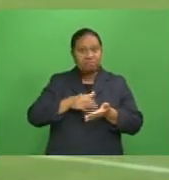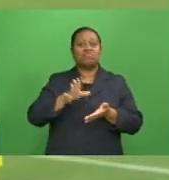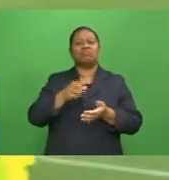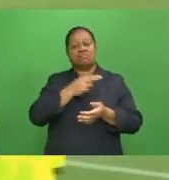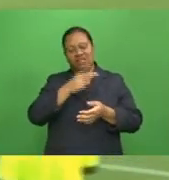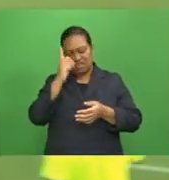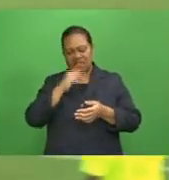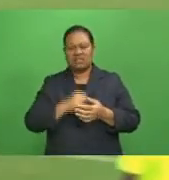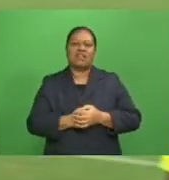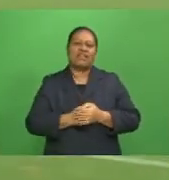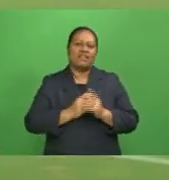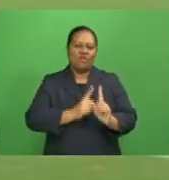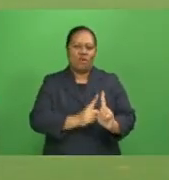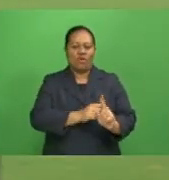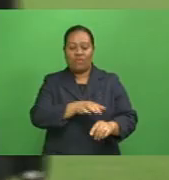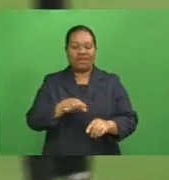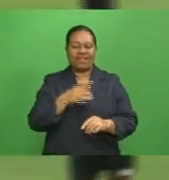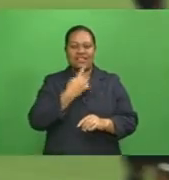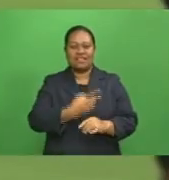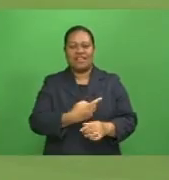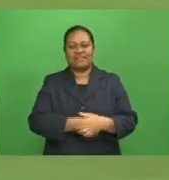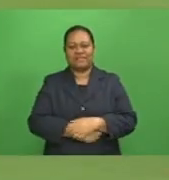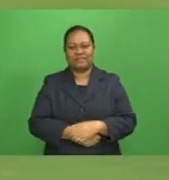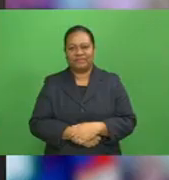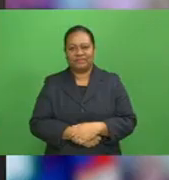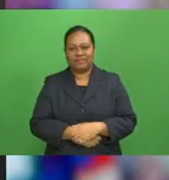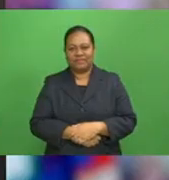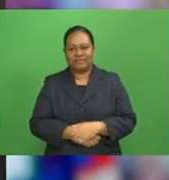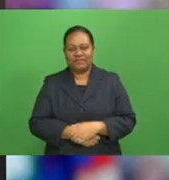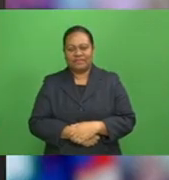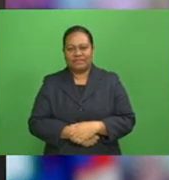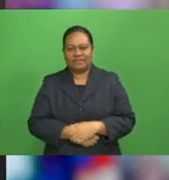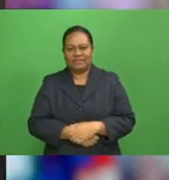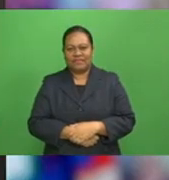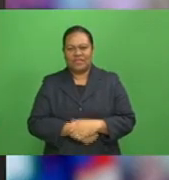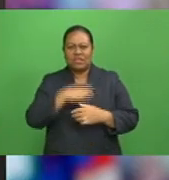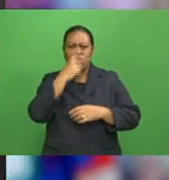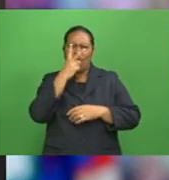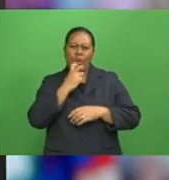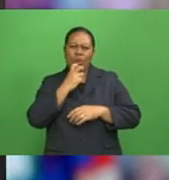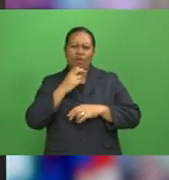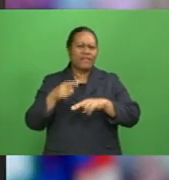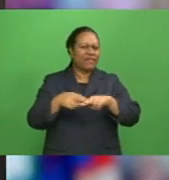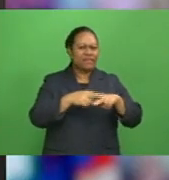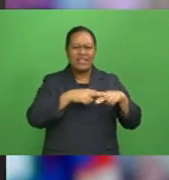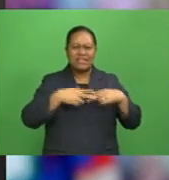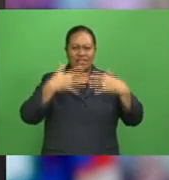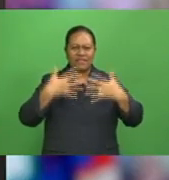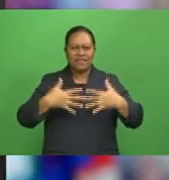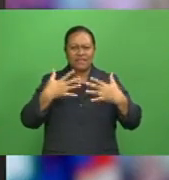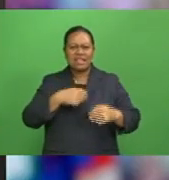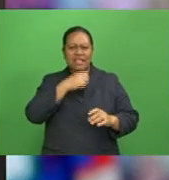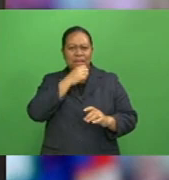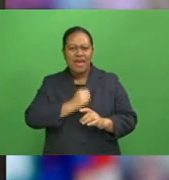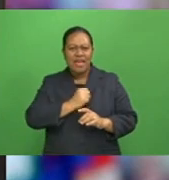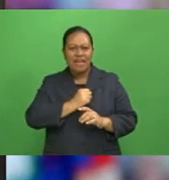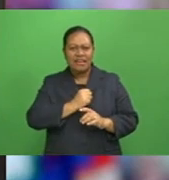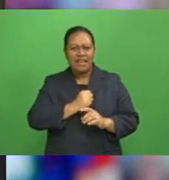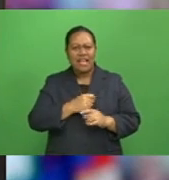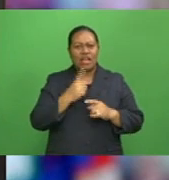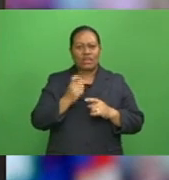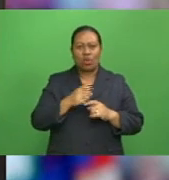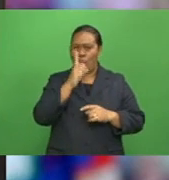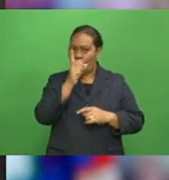announcement. Tali Materkula, FBC Sports. Former Fiji Mbate and Knights prop Daniel Saifiti was a